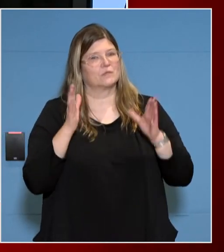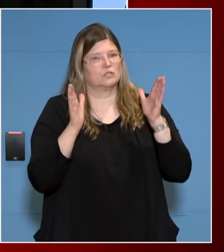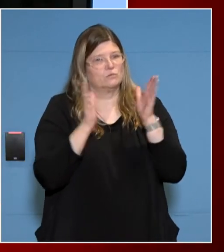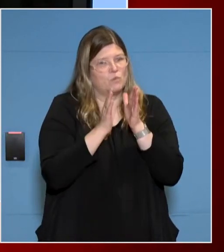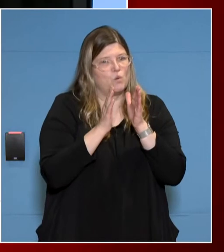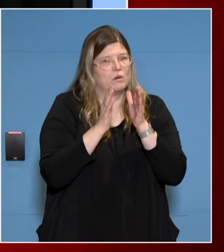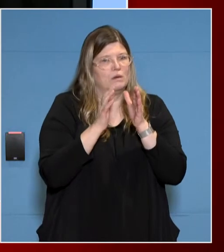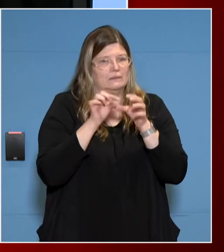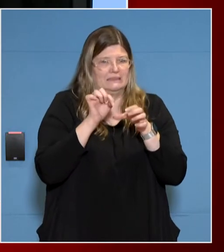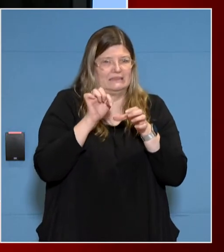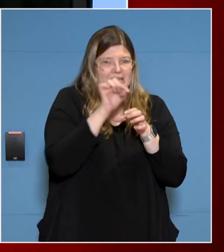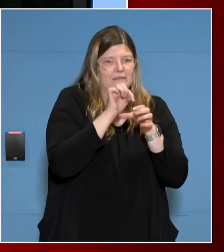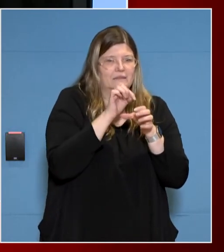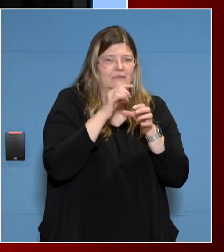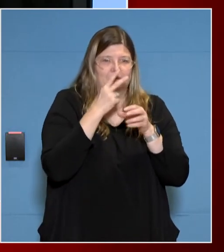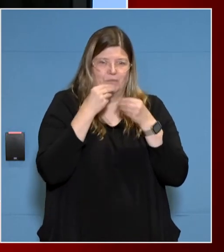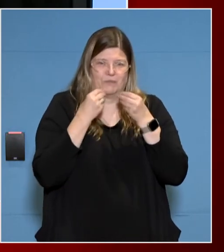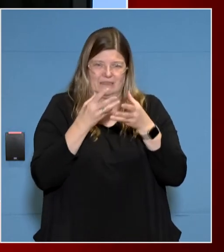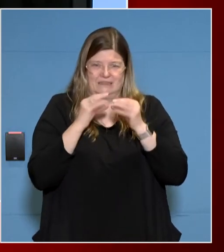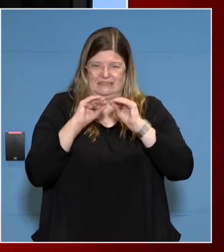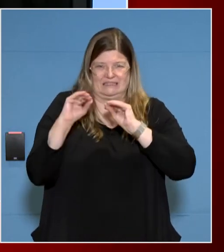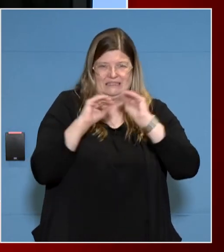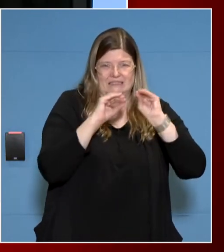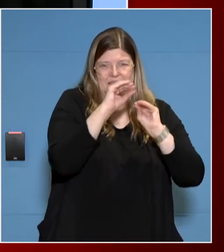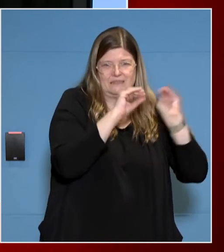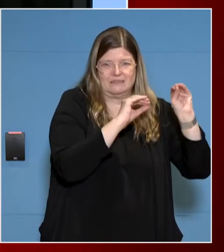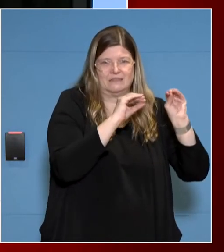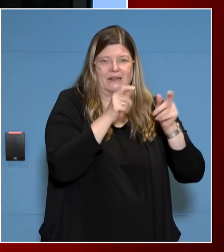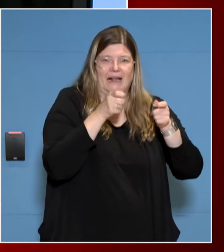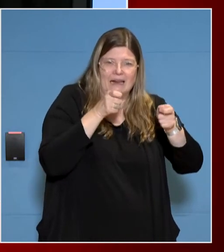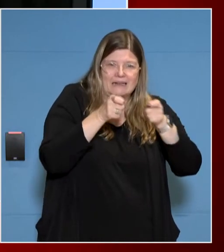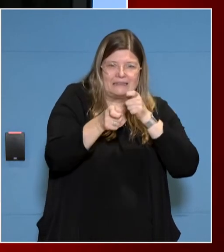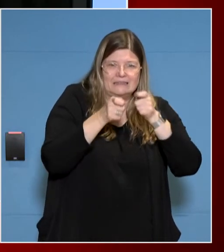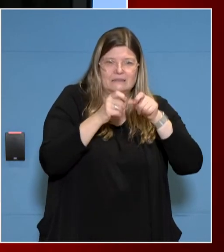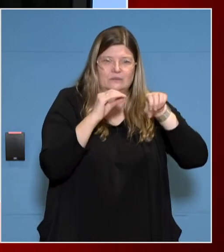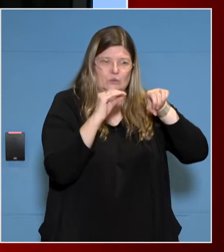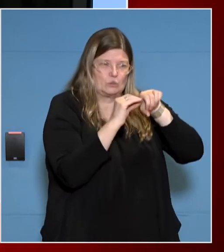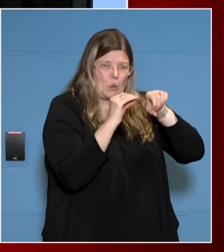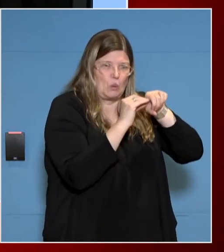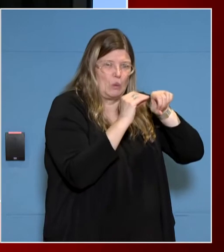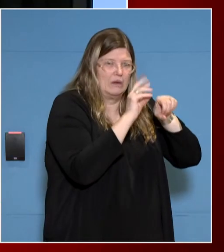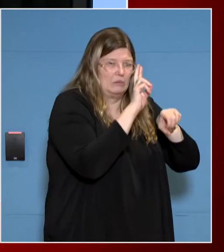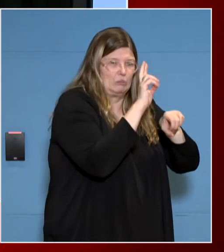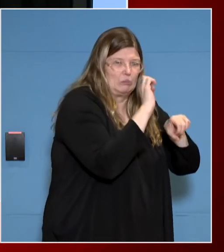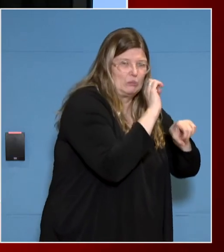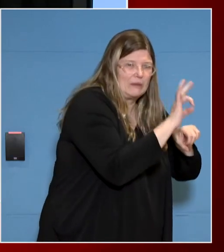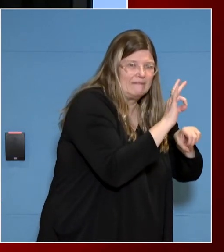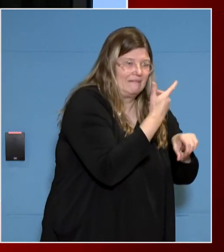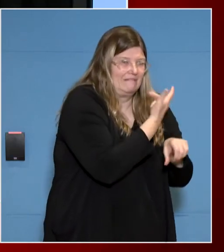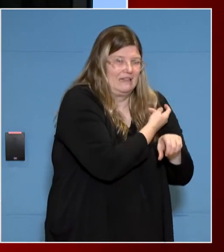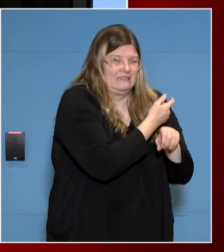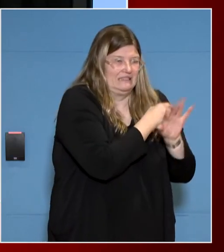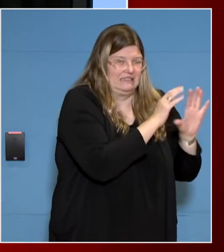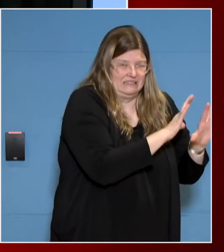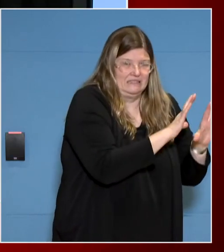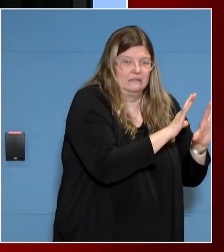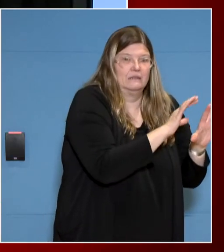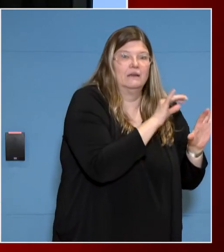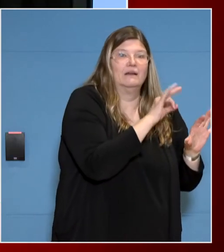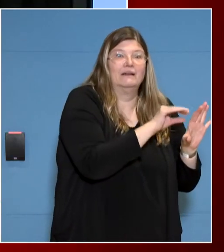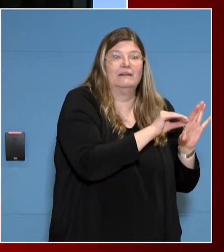and handling requirements and the logistics of vaccines in order to account for individuals who may miss appointments because of